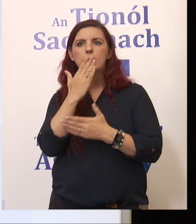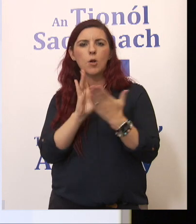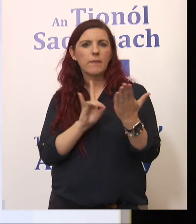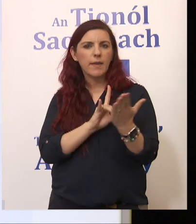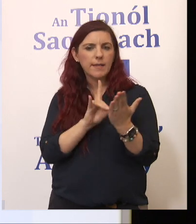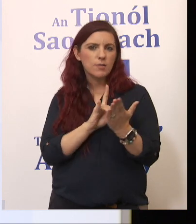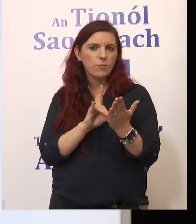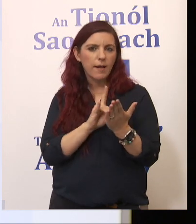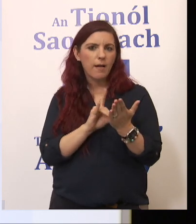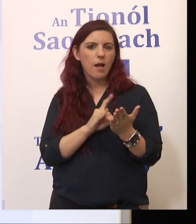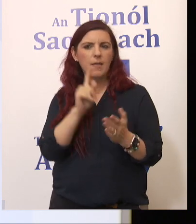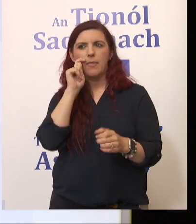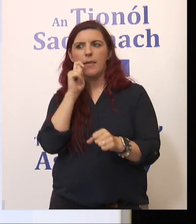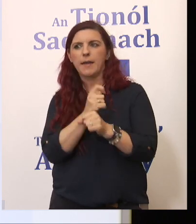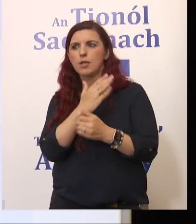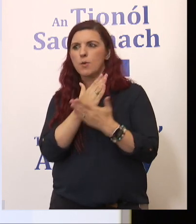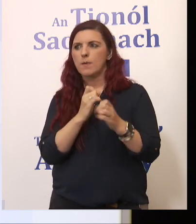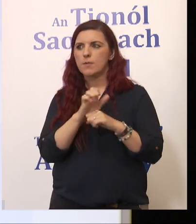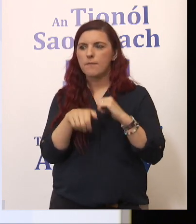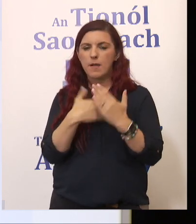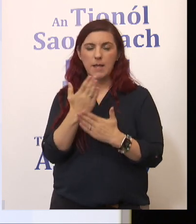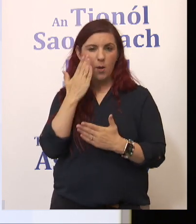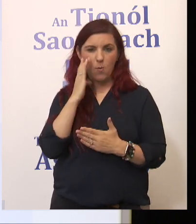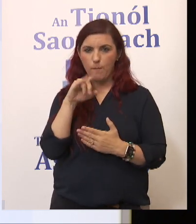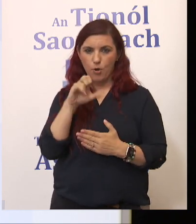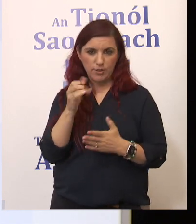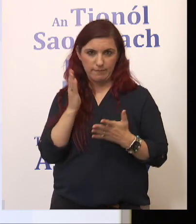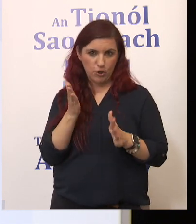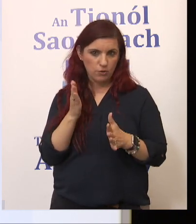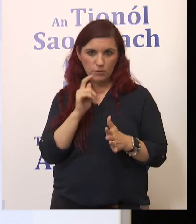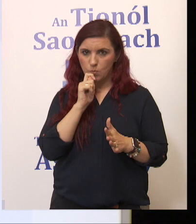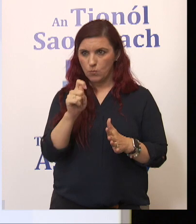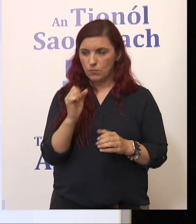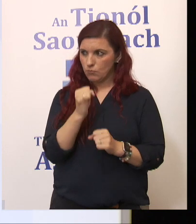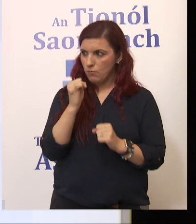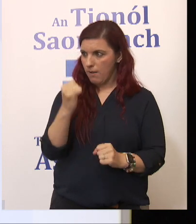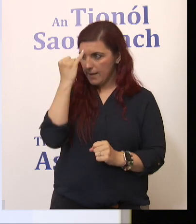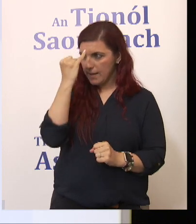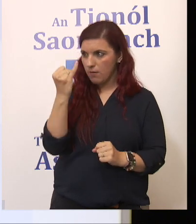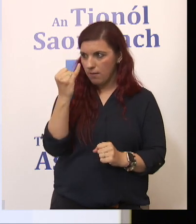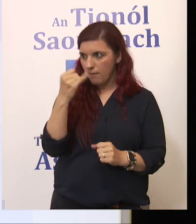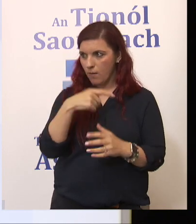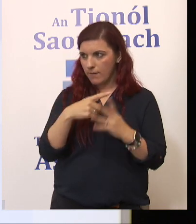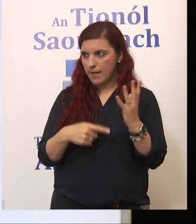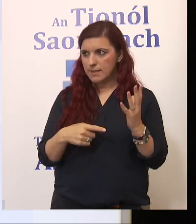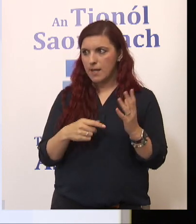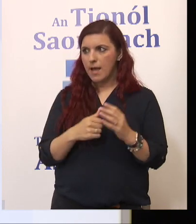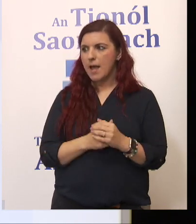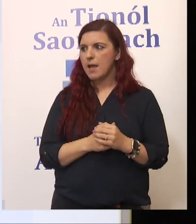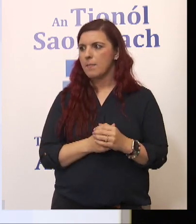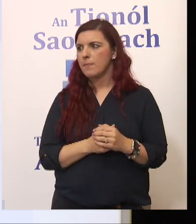the thinking around some of this stuff has developed, and Bertie certainly gave you a strong sense of that as well.